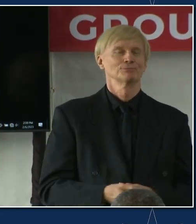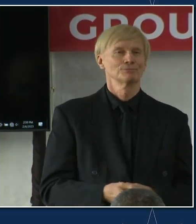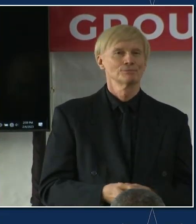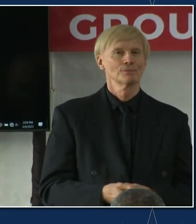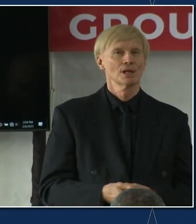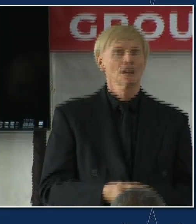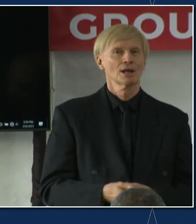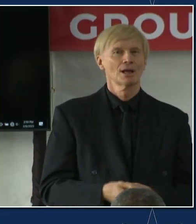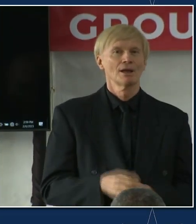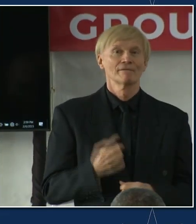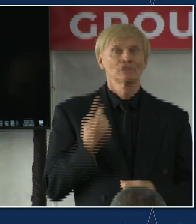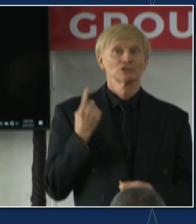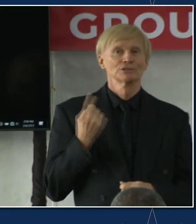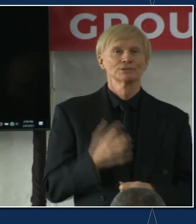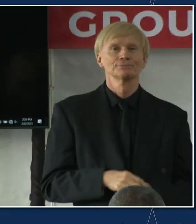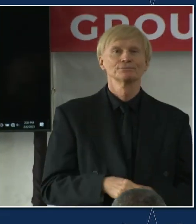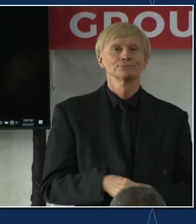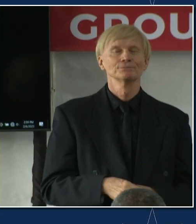I first want to give